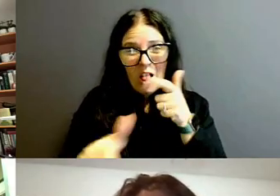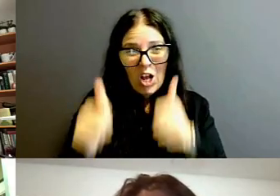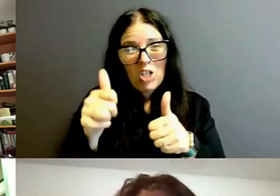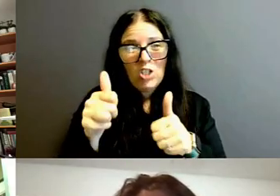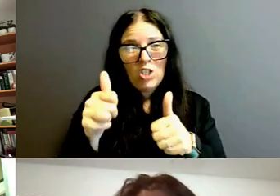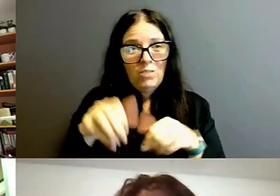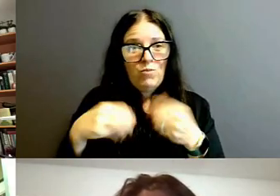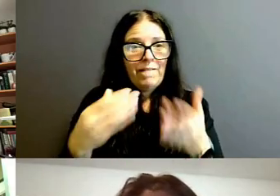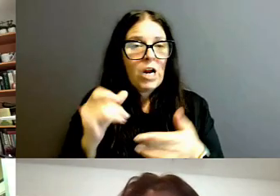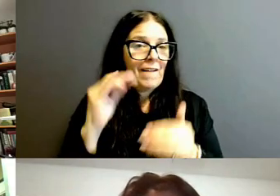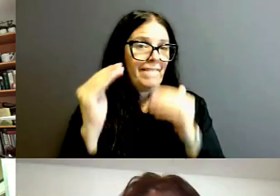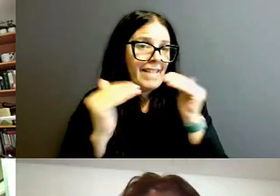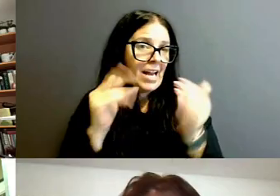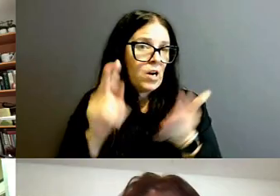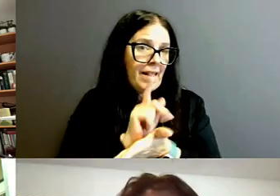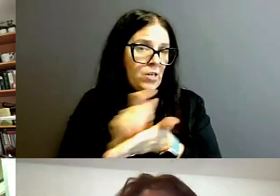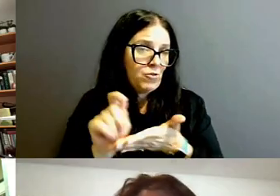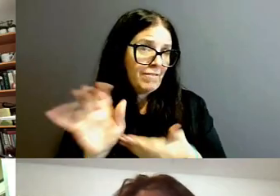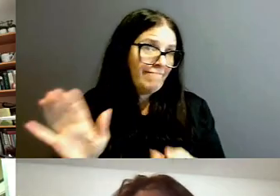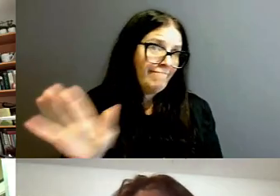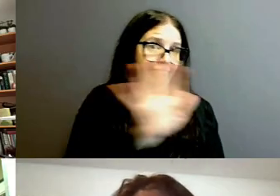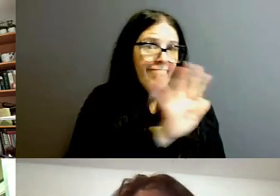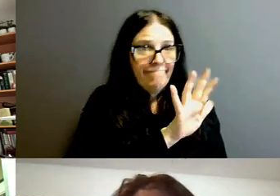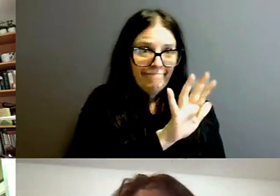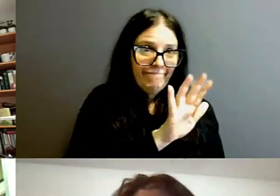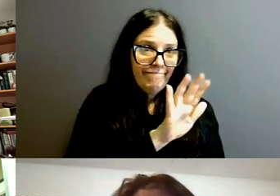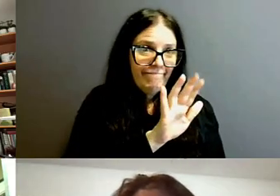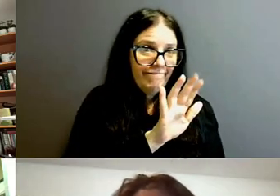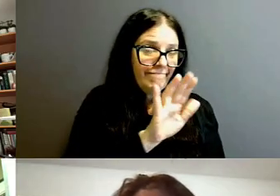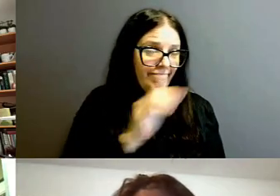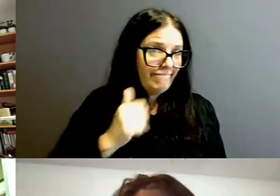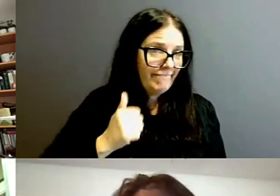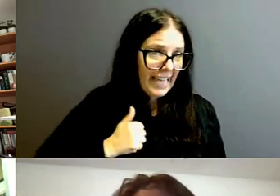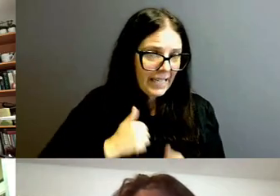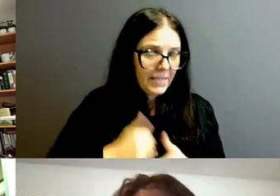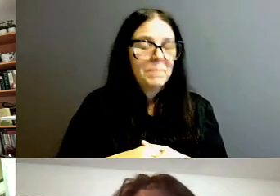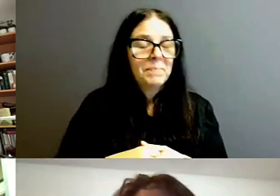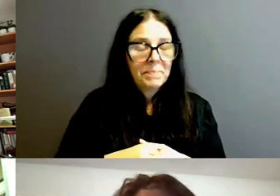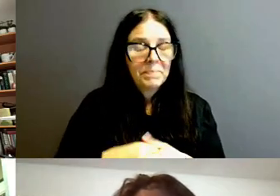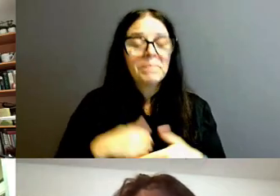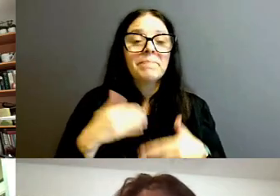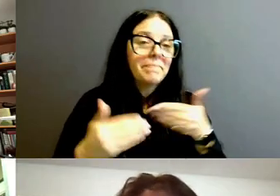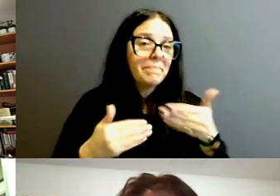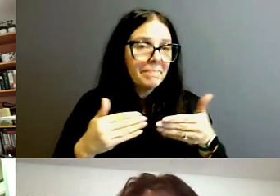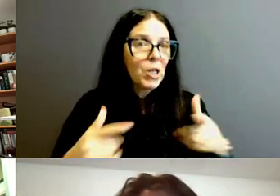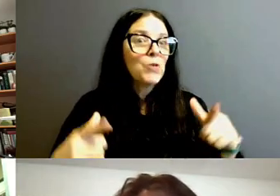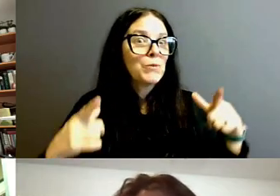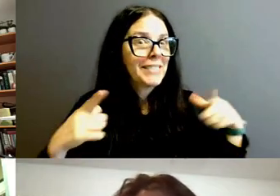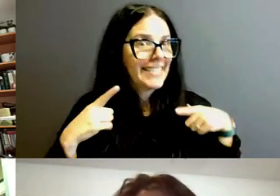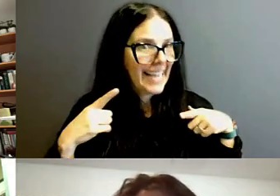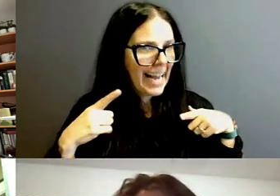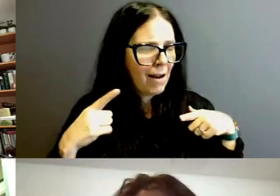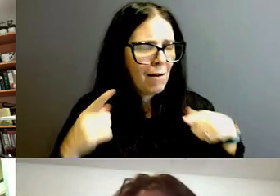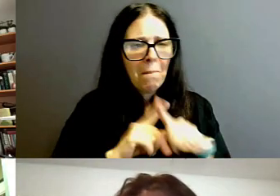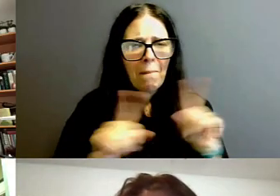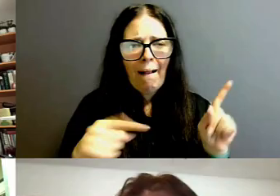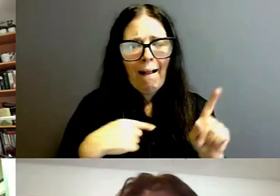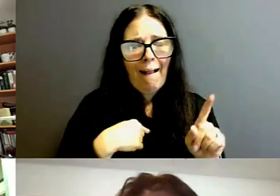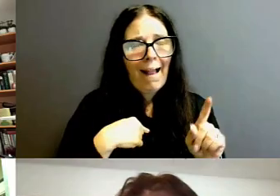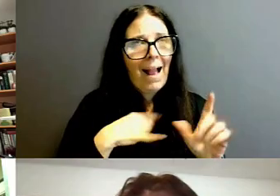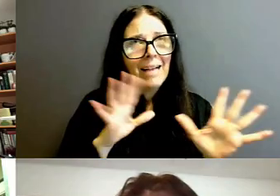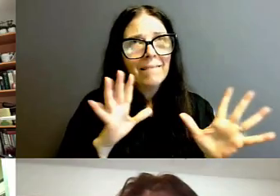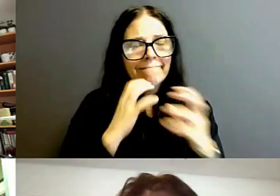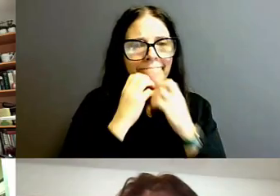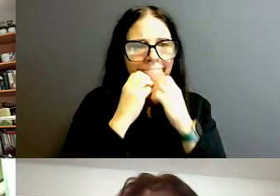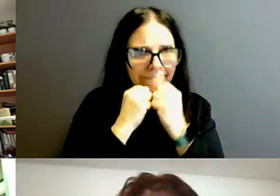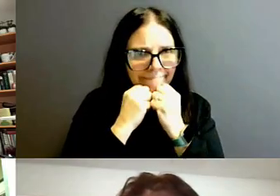of adult literacy across the country. And I'm retired from them, but I love literacy so much